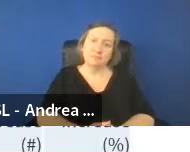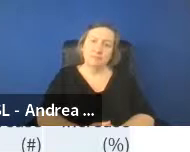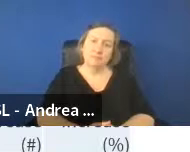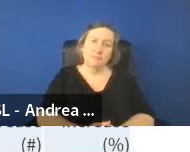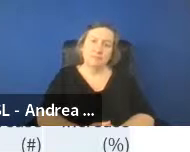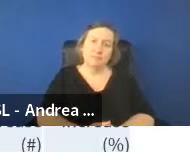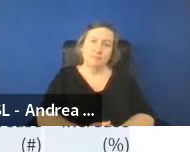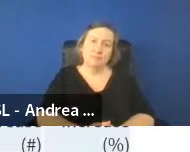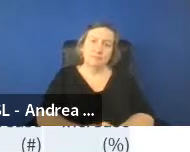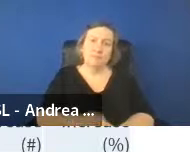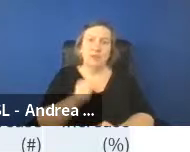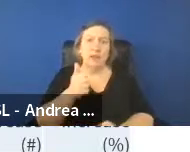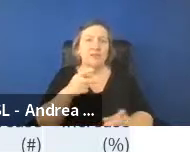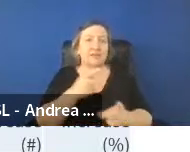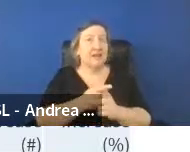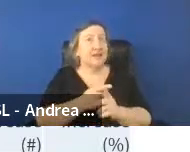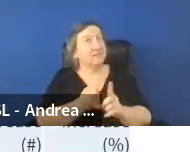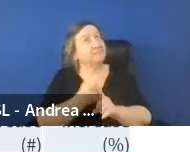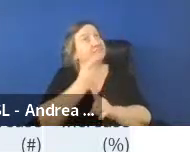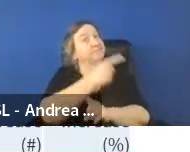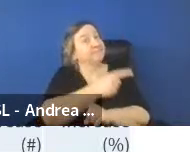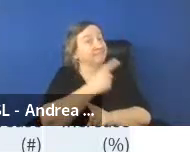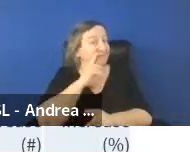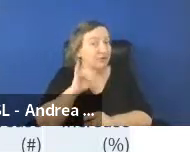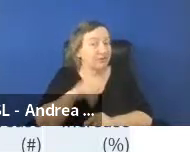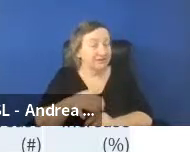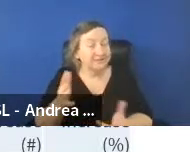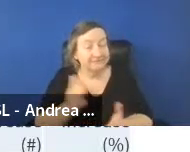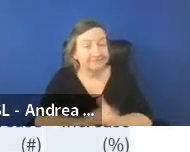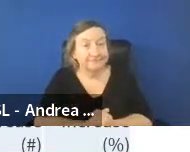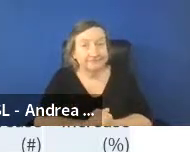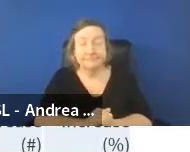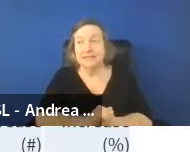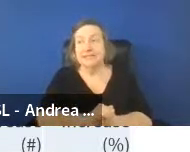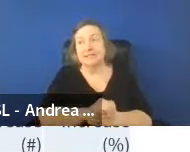So another kind of caveat for this.